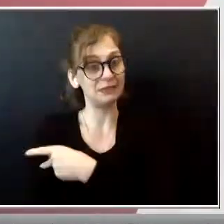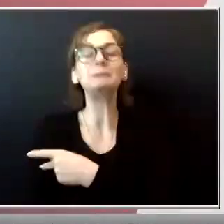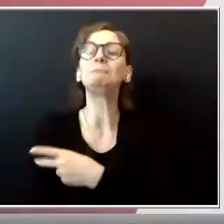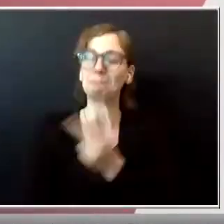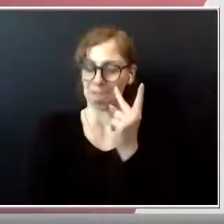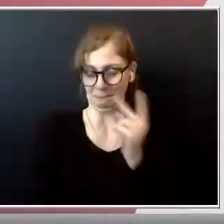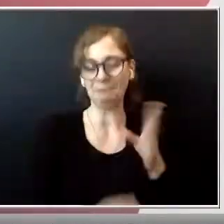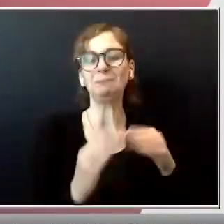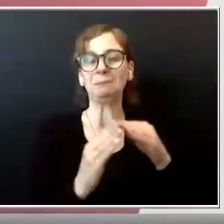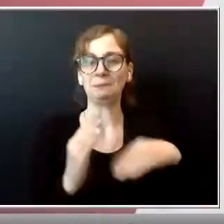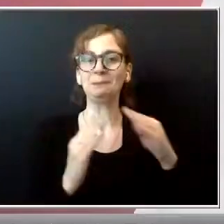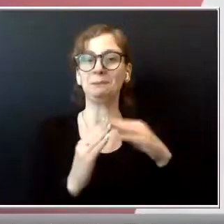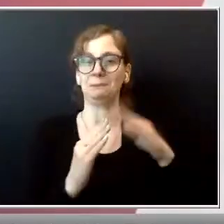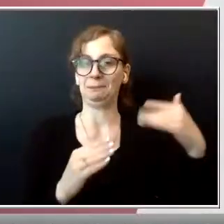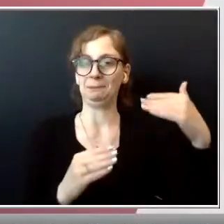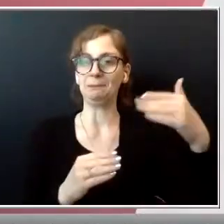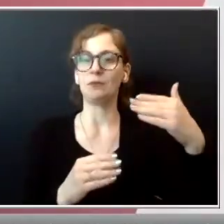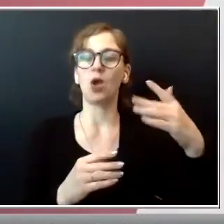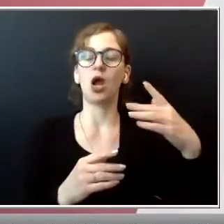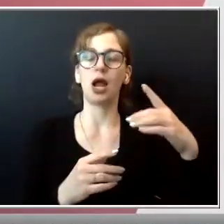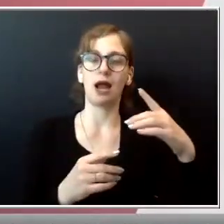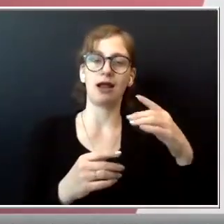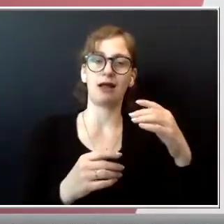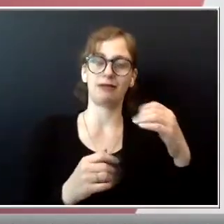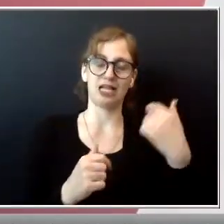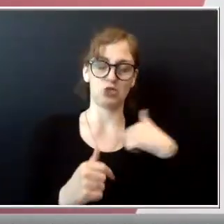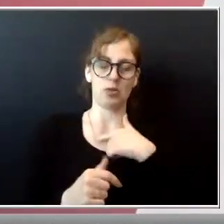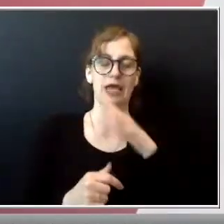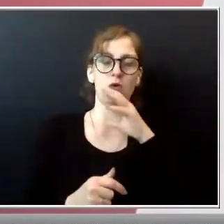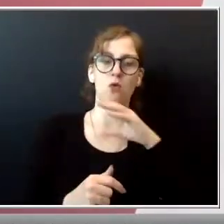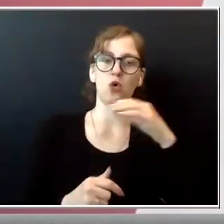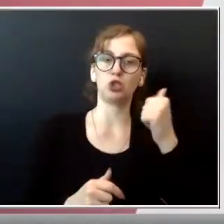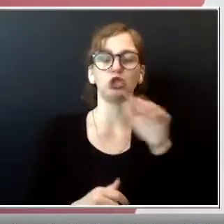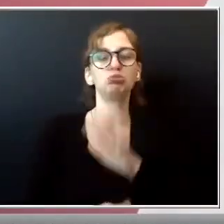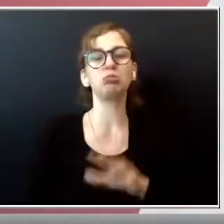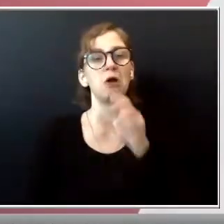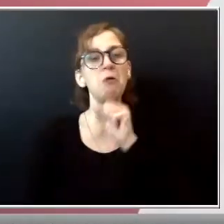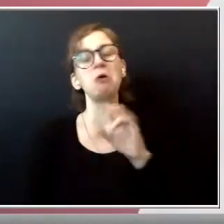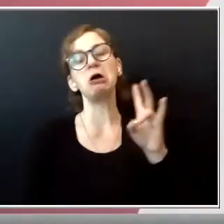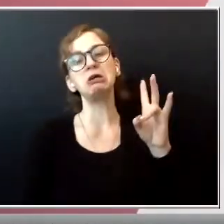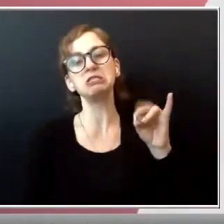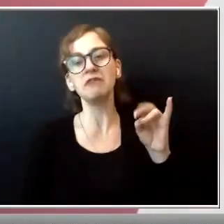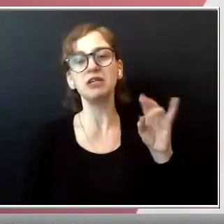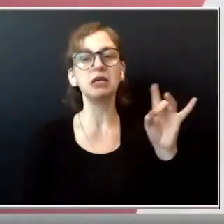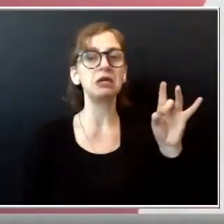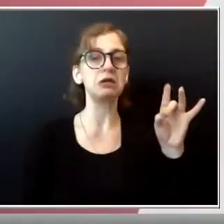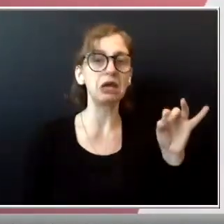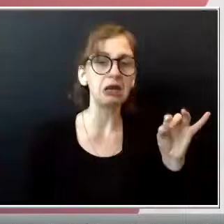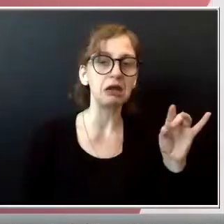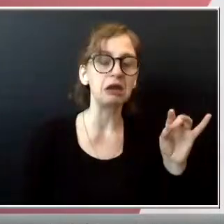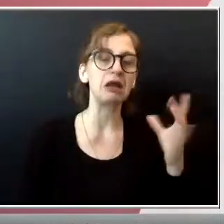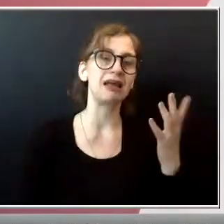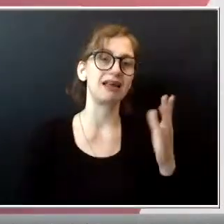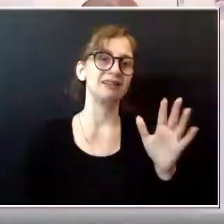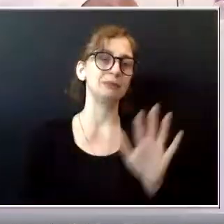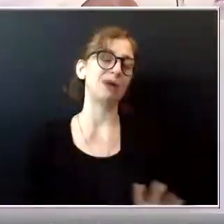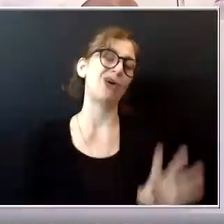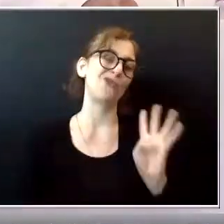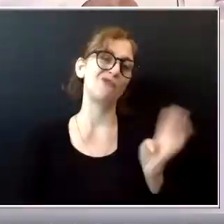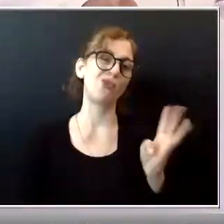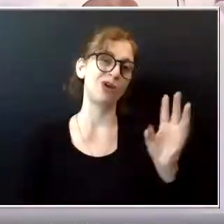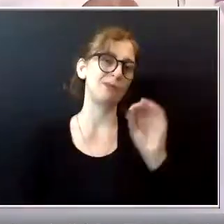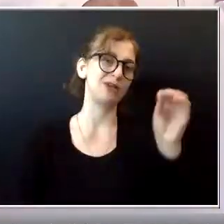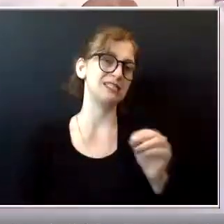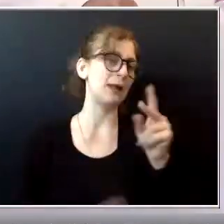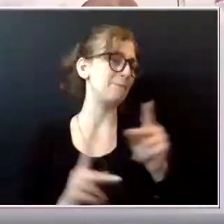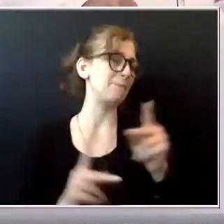we age. At around 70 to 80 years of age, about 40% of the people cannot take blood thinners for one reason or the other. And in those